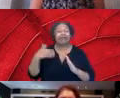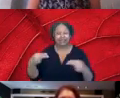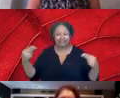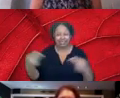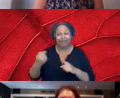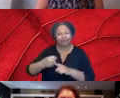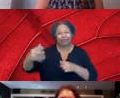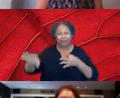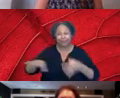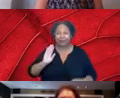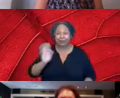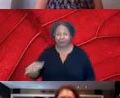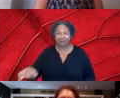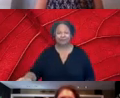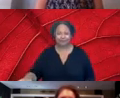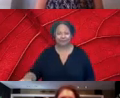it.